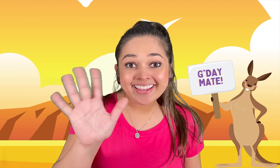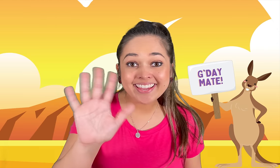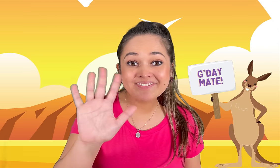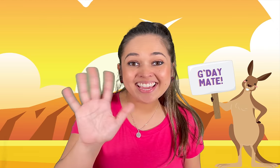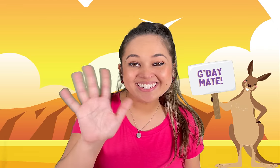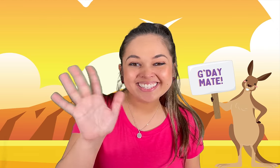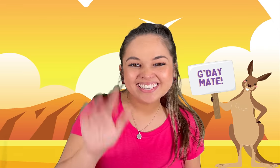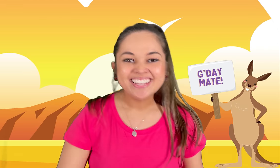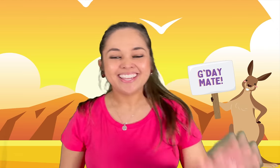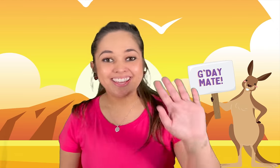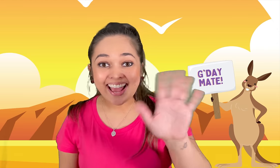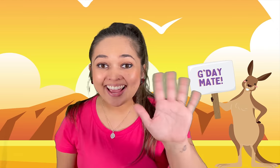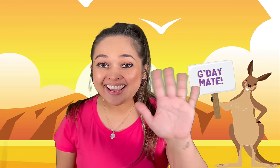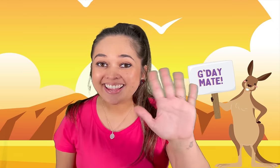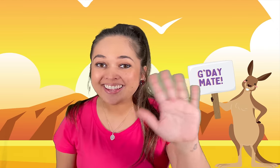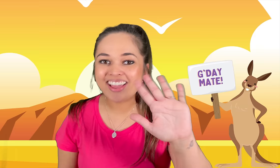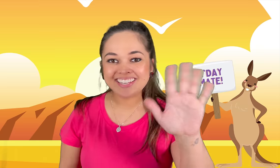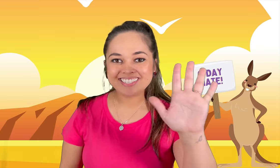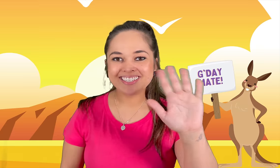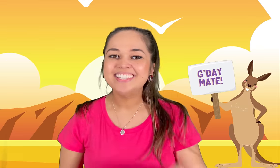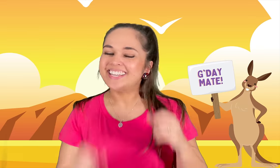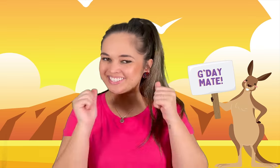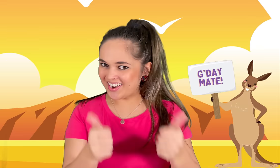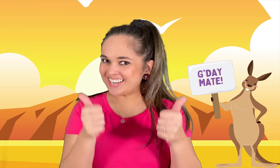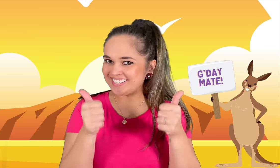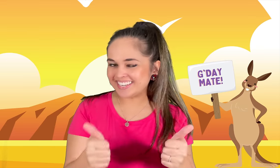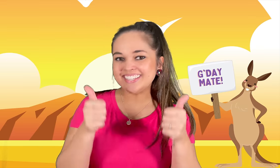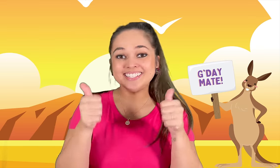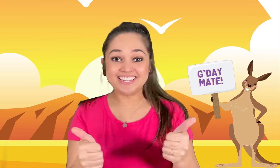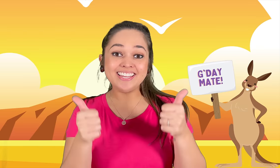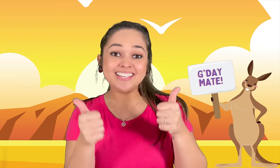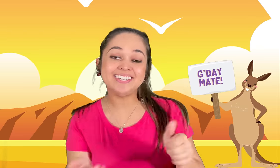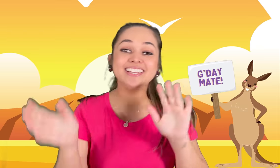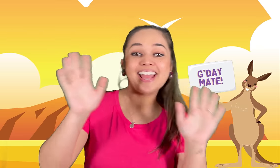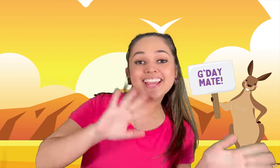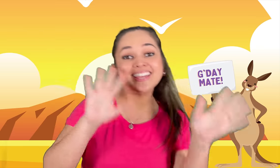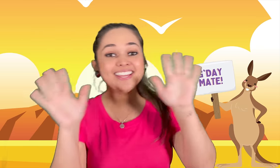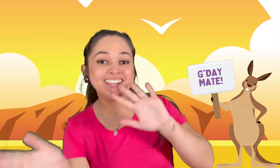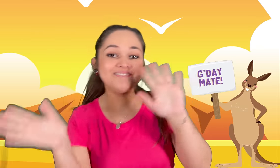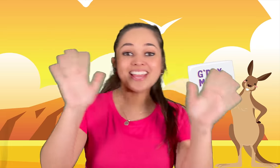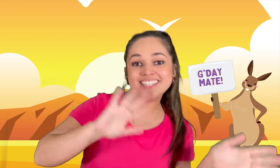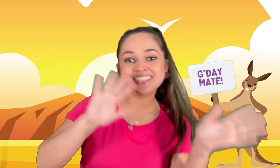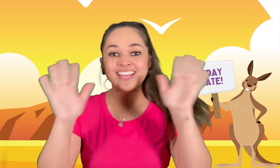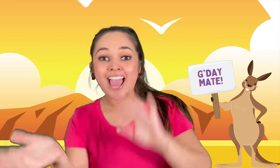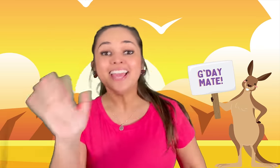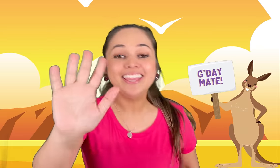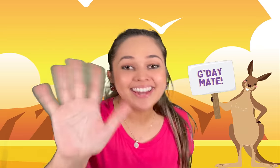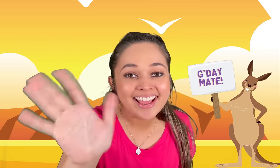G'day mate, g'day mate, it's great to see you today